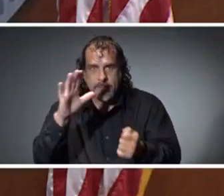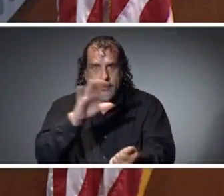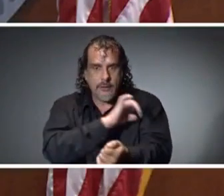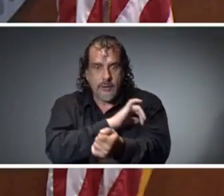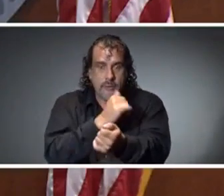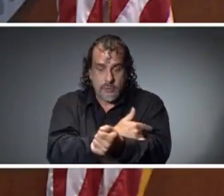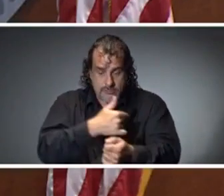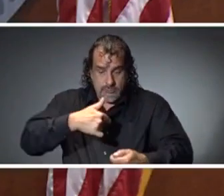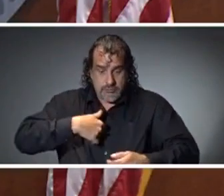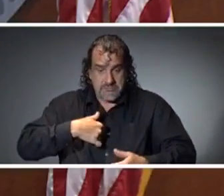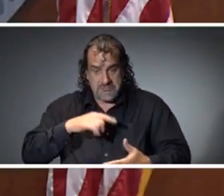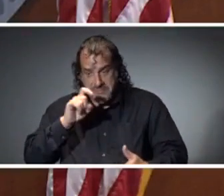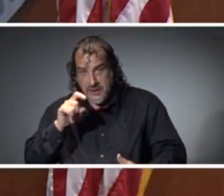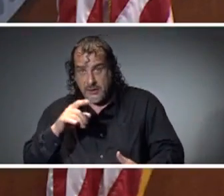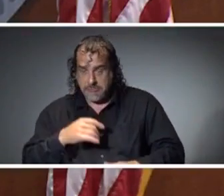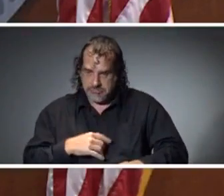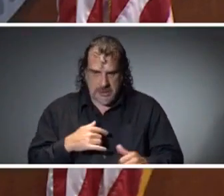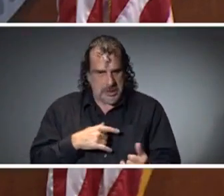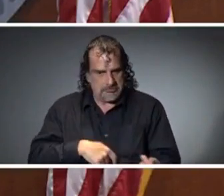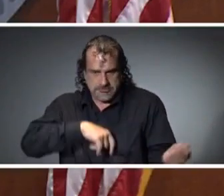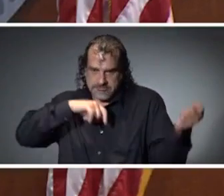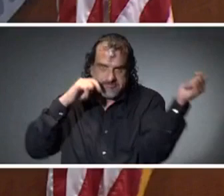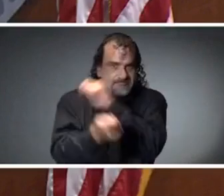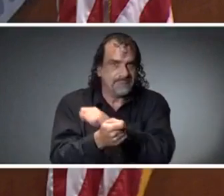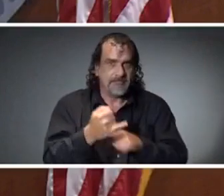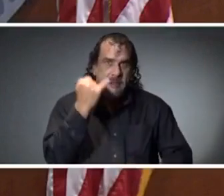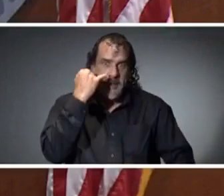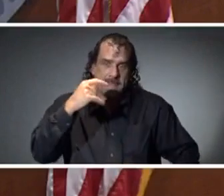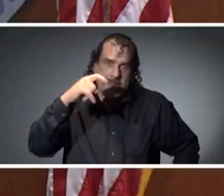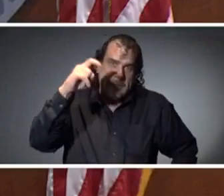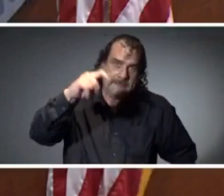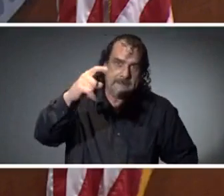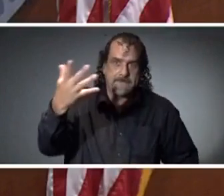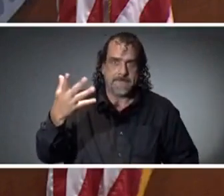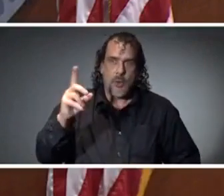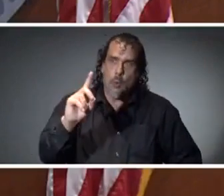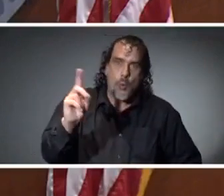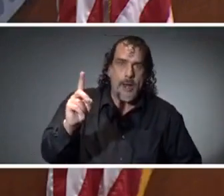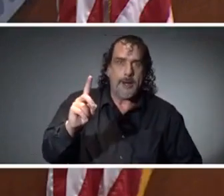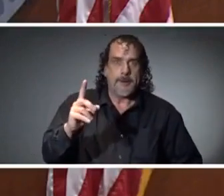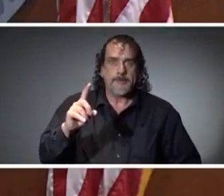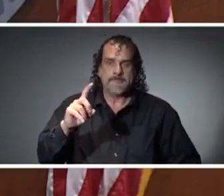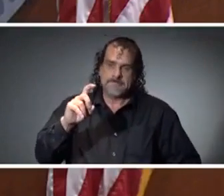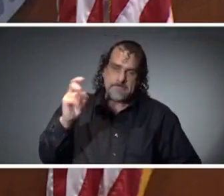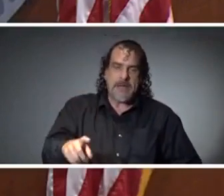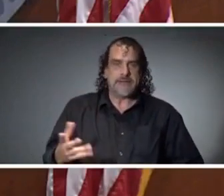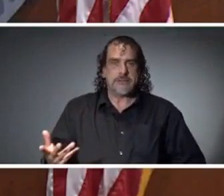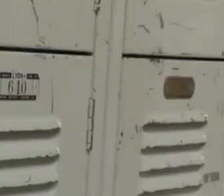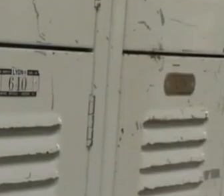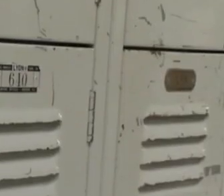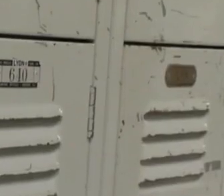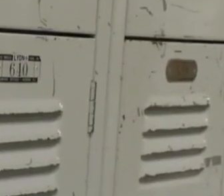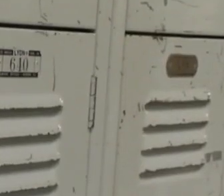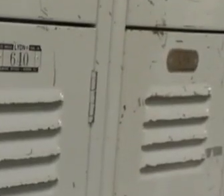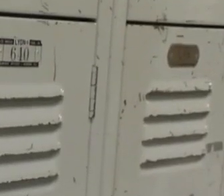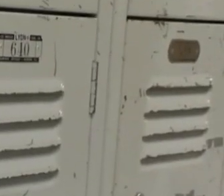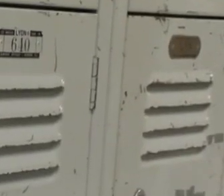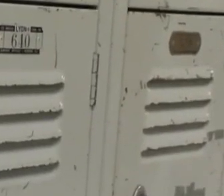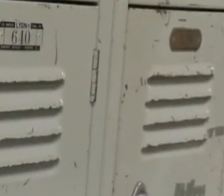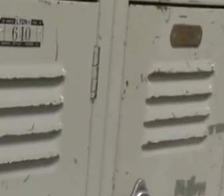state government if and when and where it is absolutely necessary.